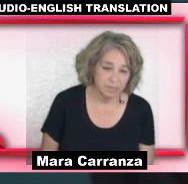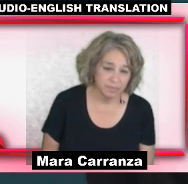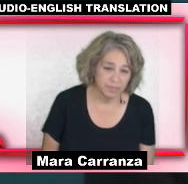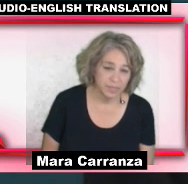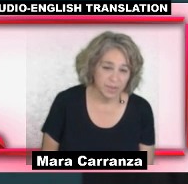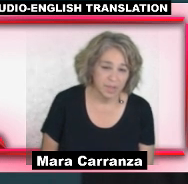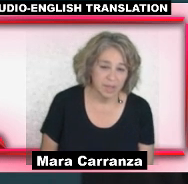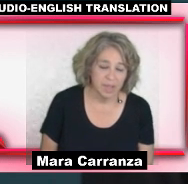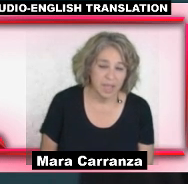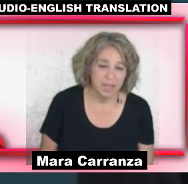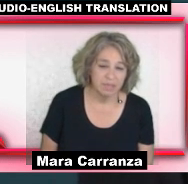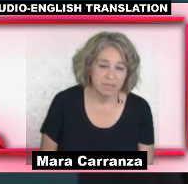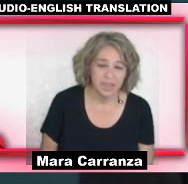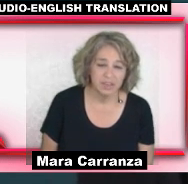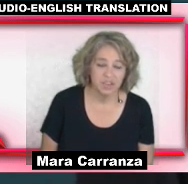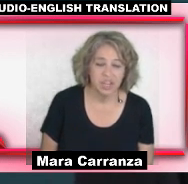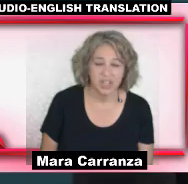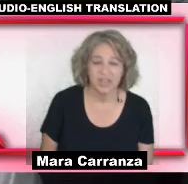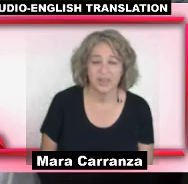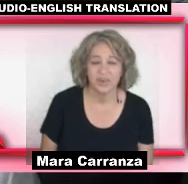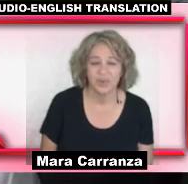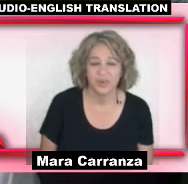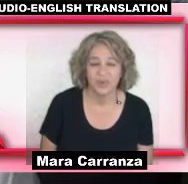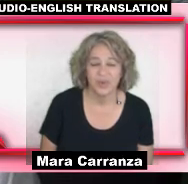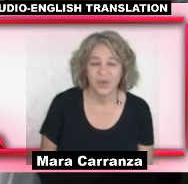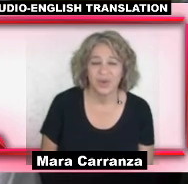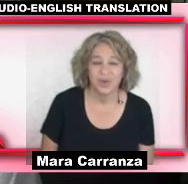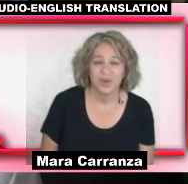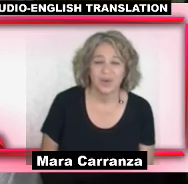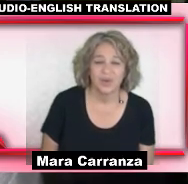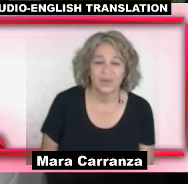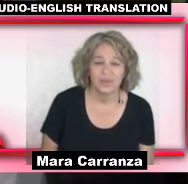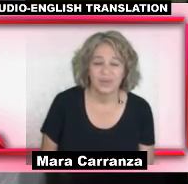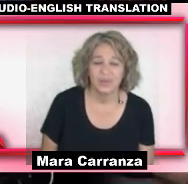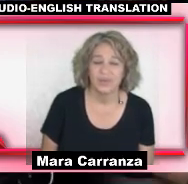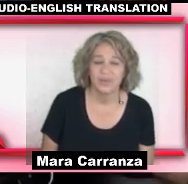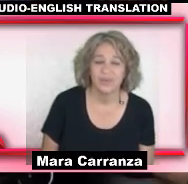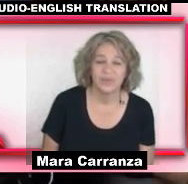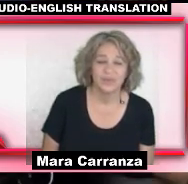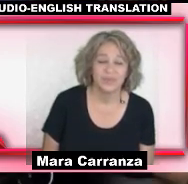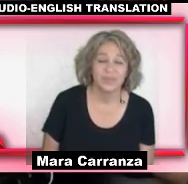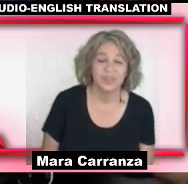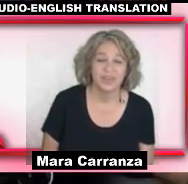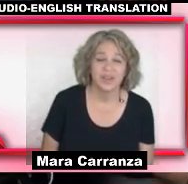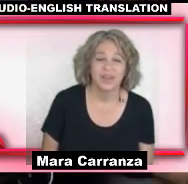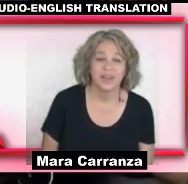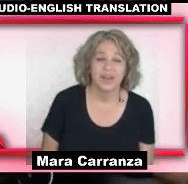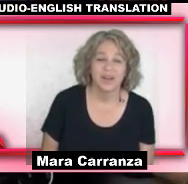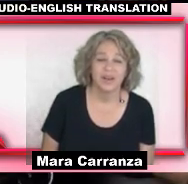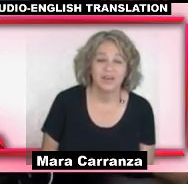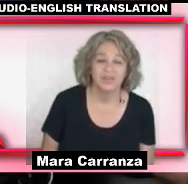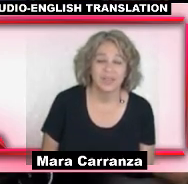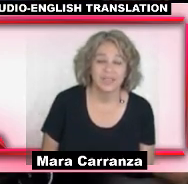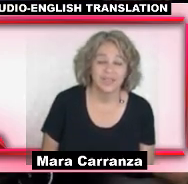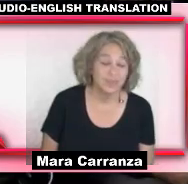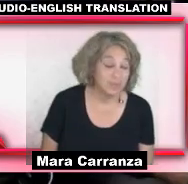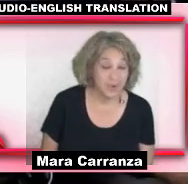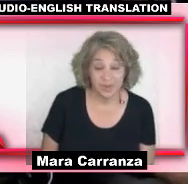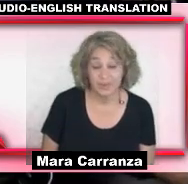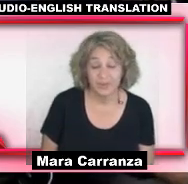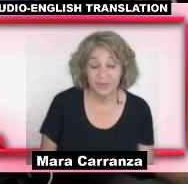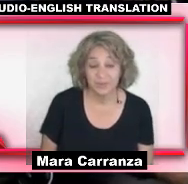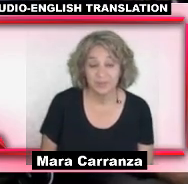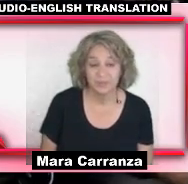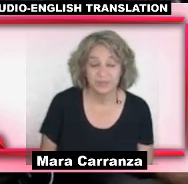accounting y chocolate espeso. And thick chocolate. Una más. A ver. Oh my gosh, one